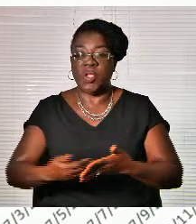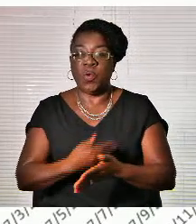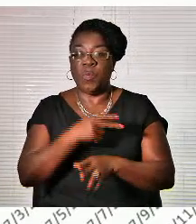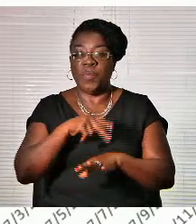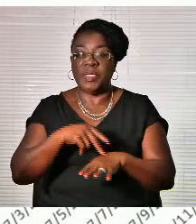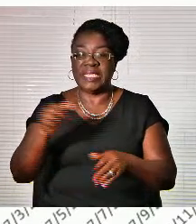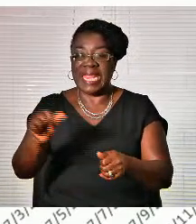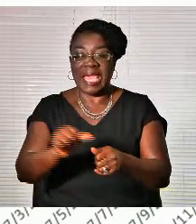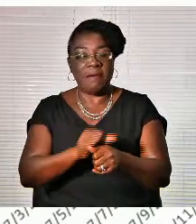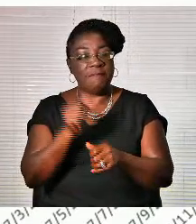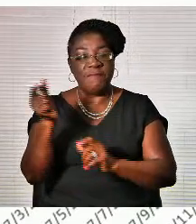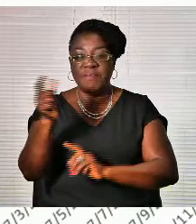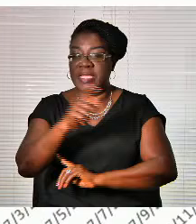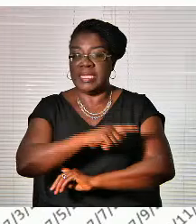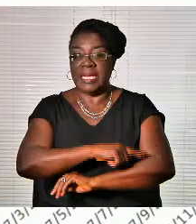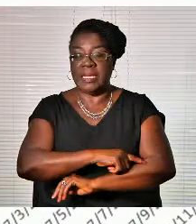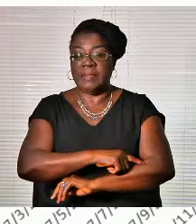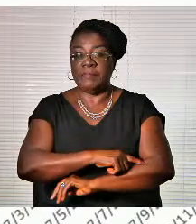day.